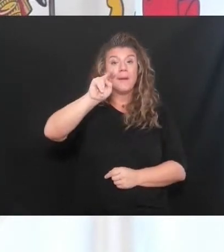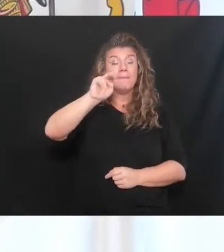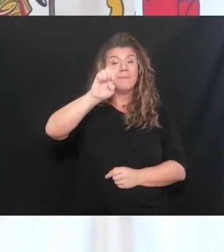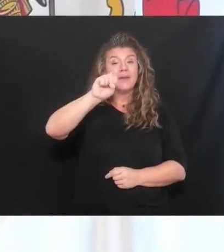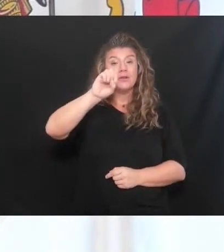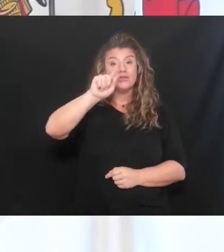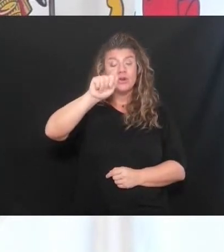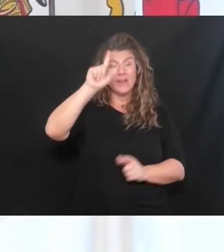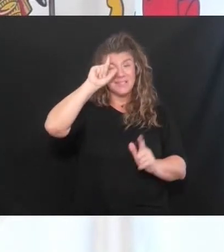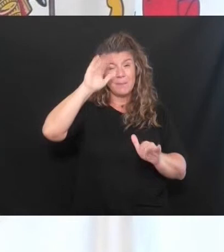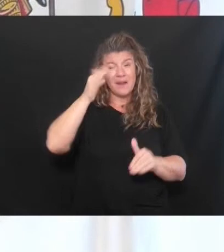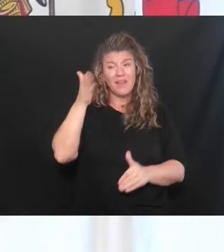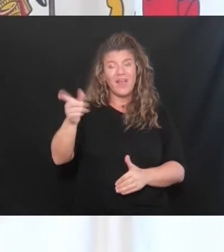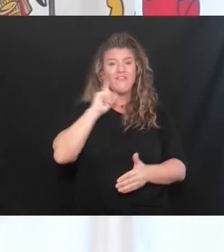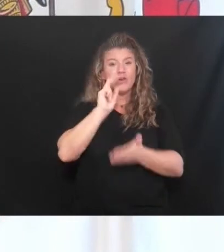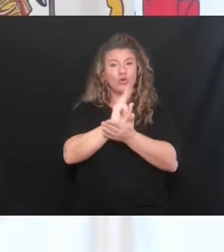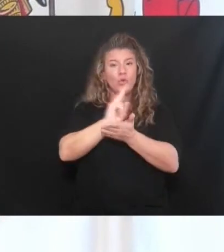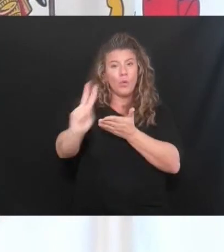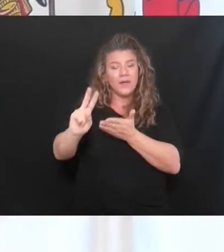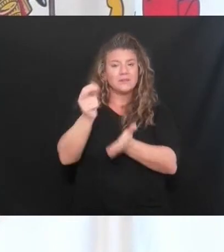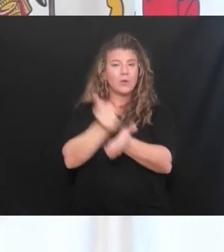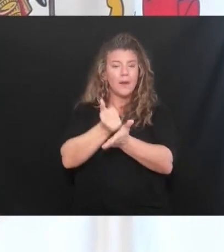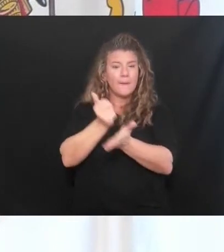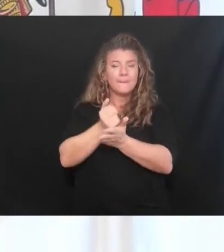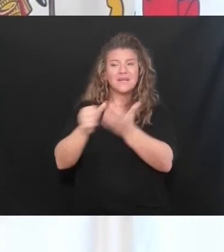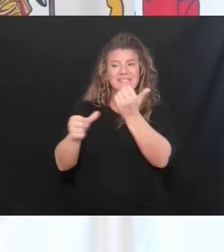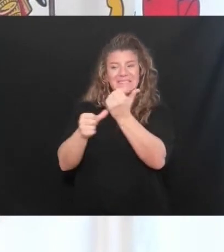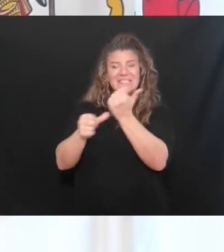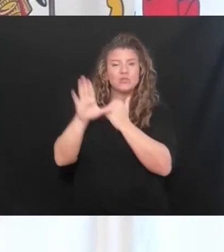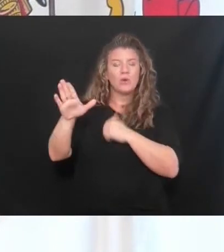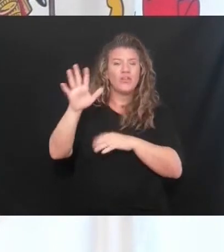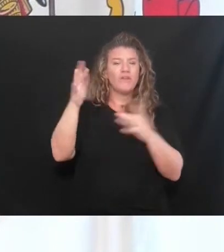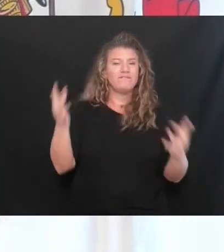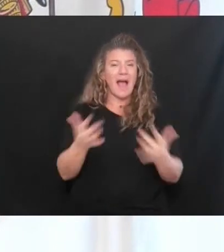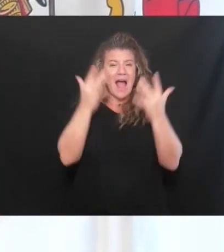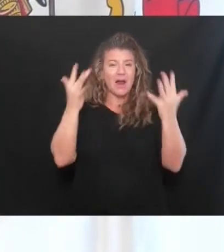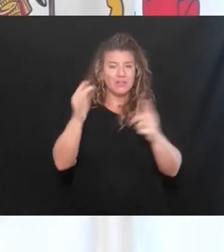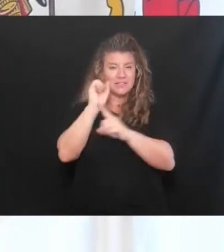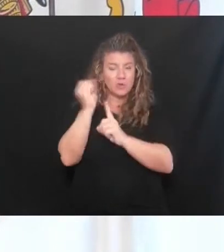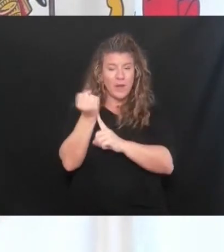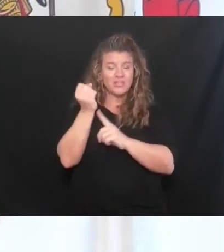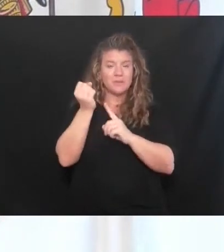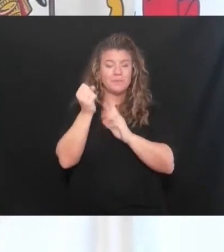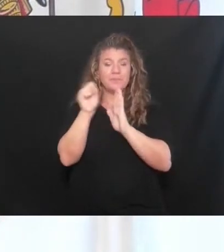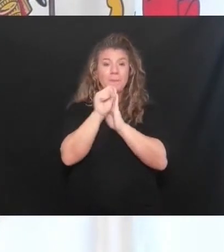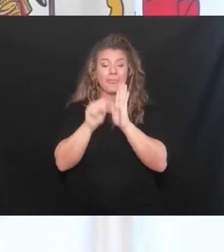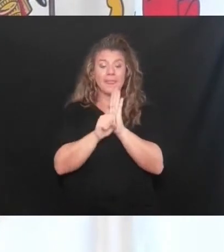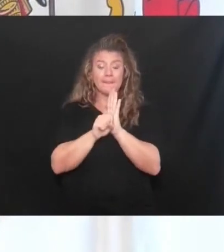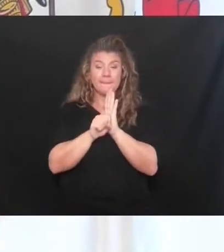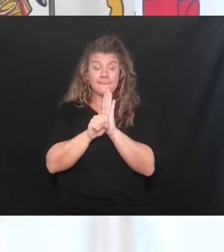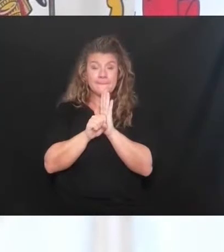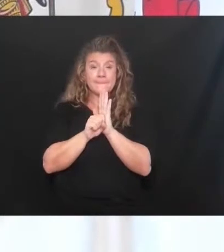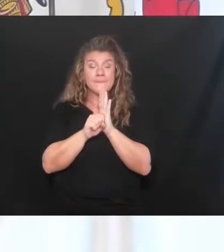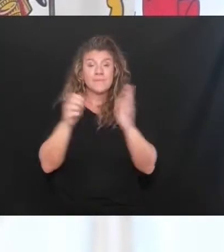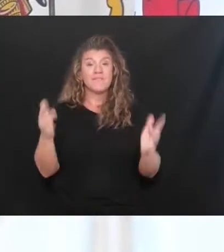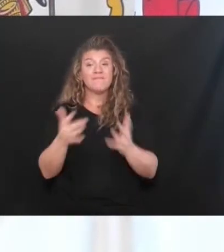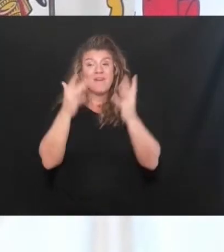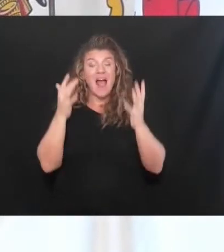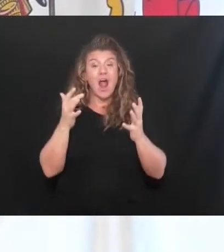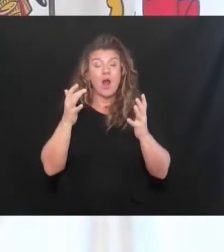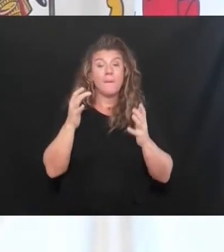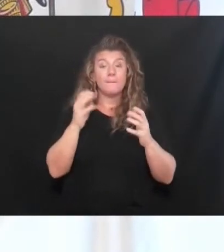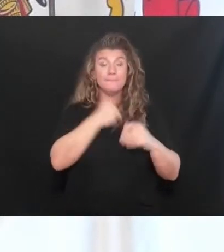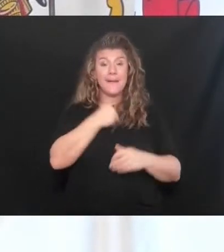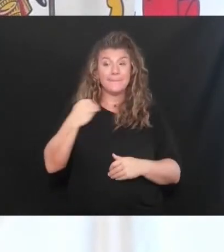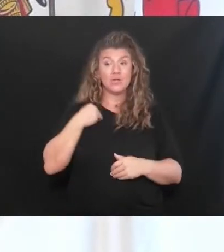be expected to be there for 2 weeks to assist with the wildfires. State fire crew members